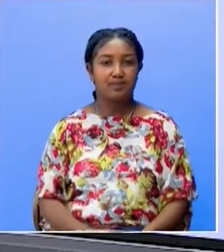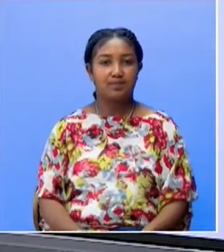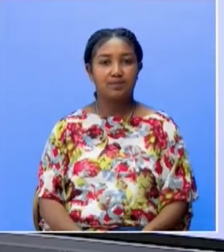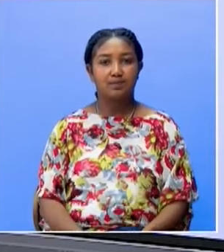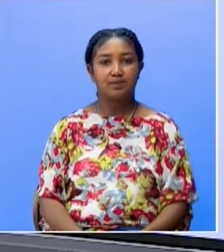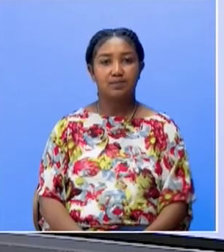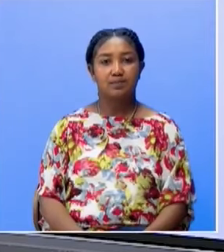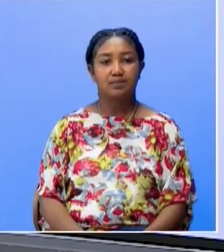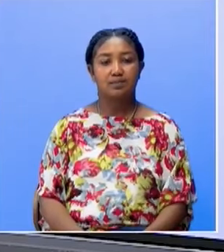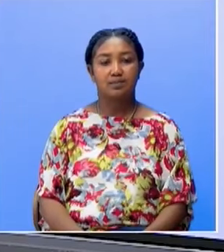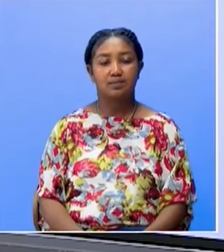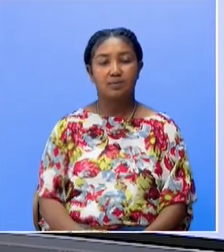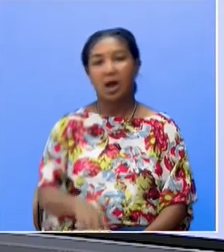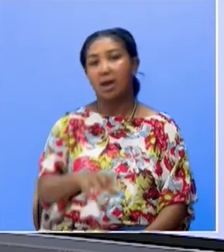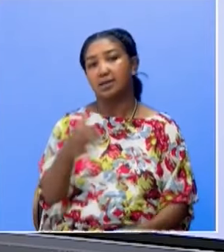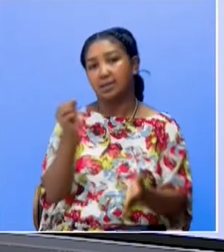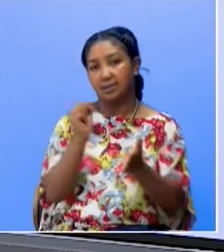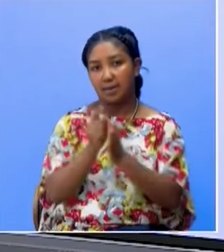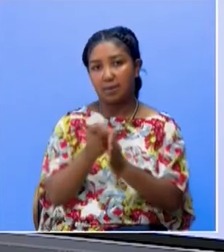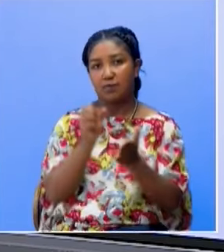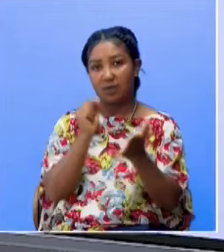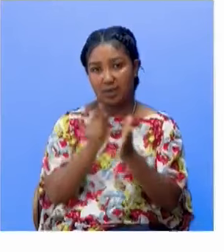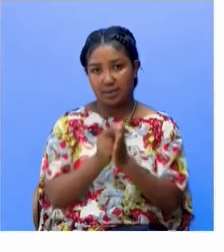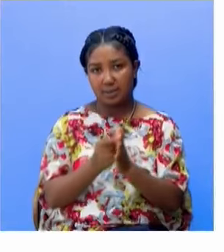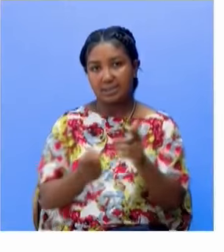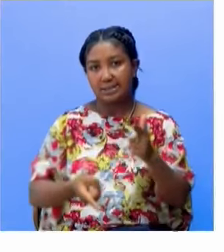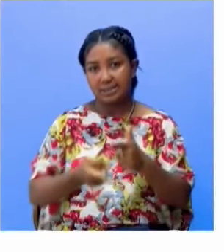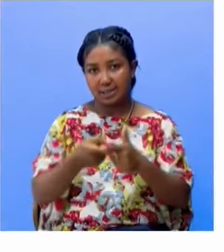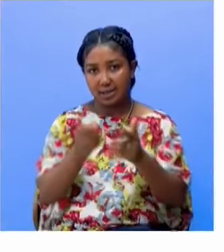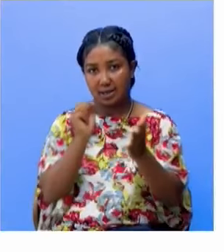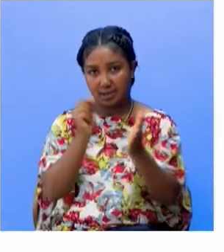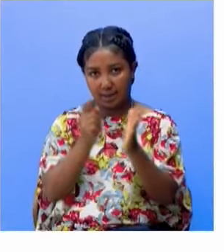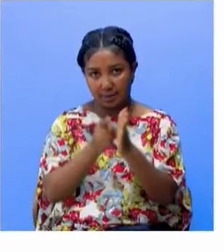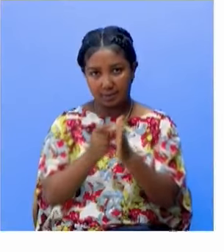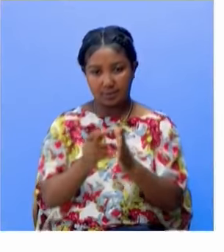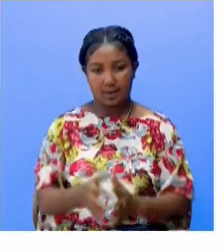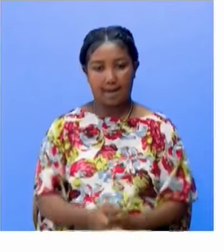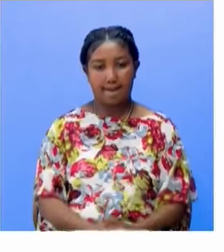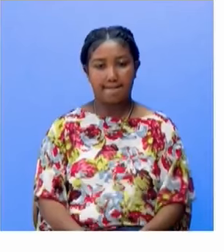Good. What about another example? For example, the second example.